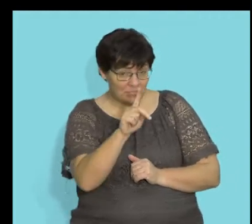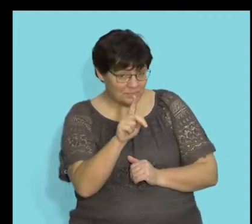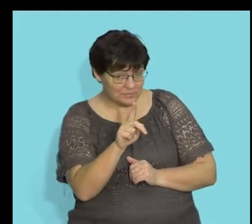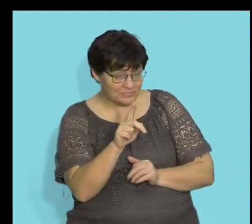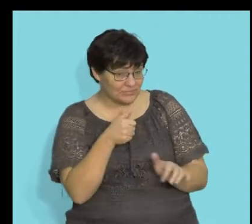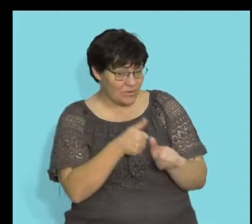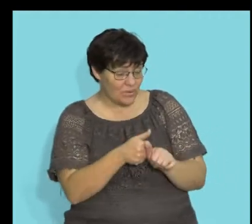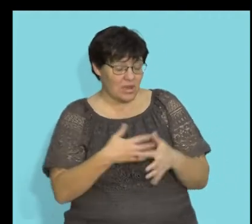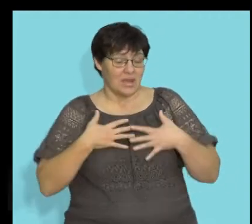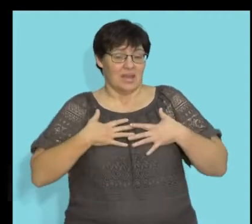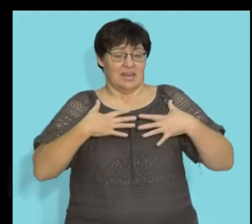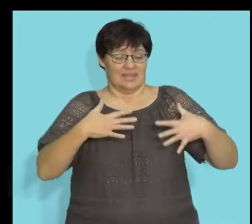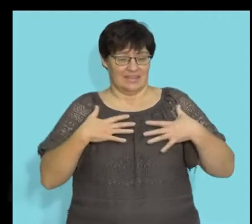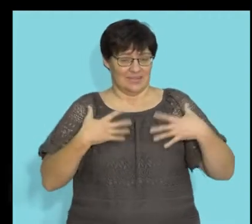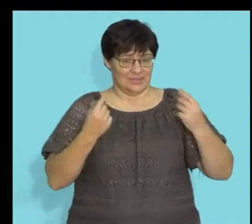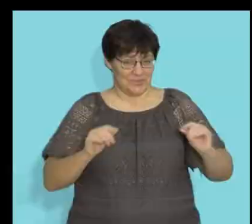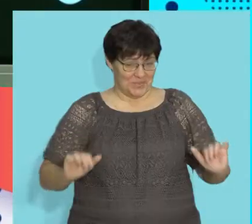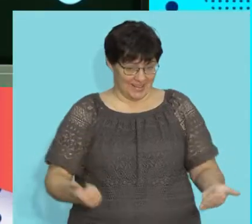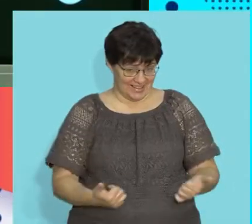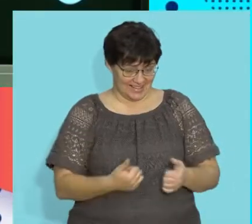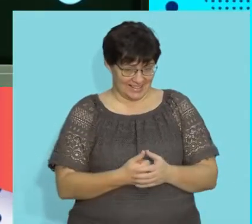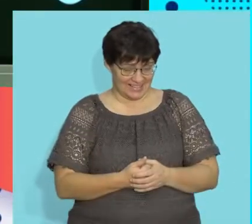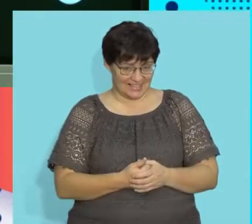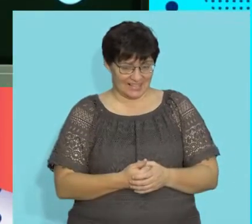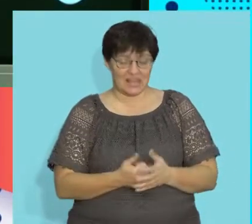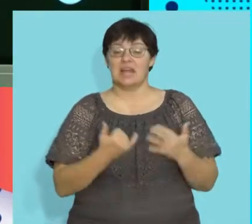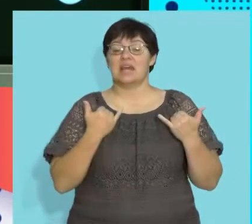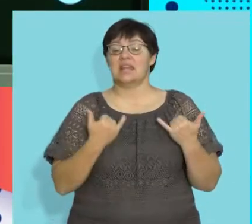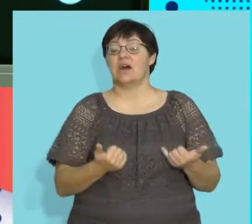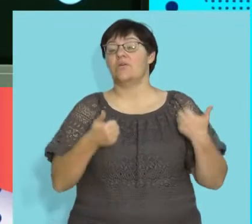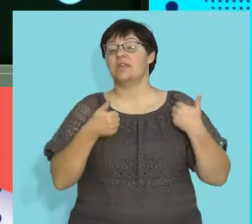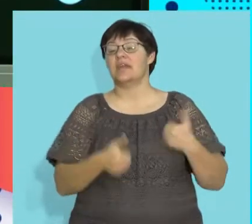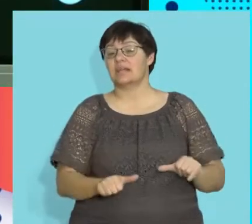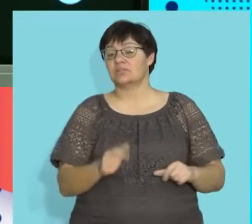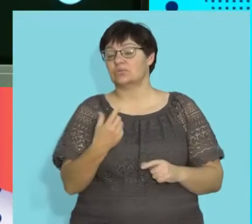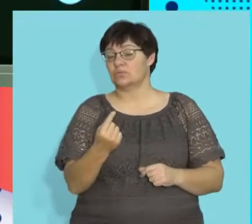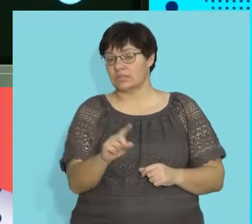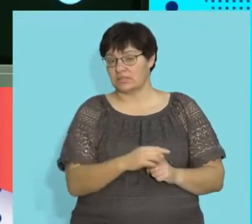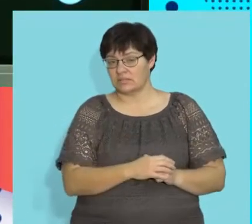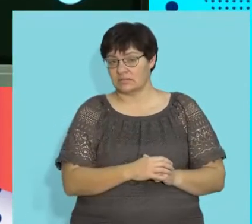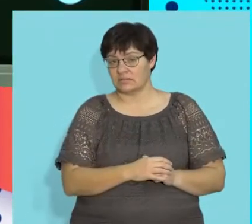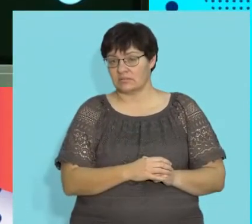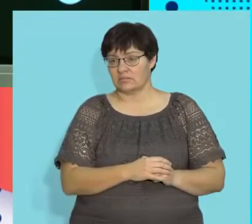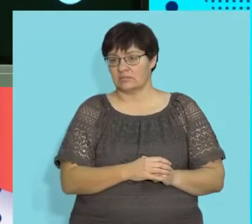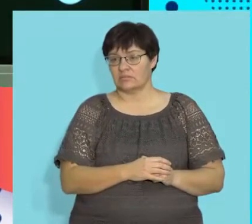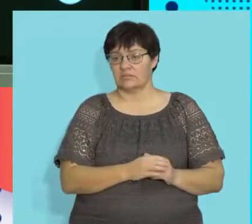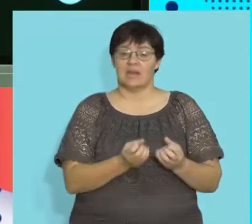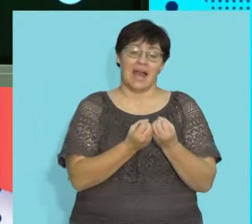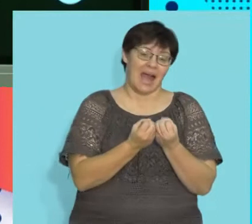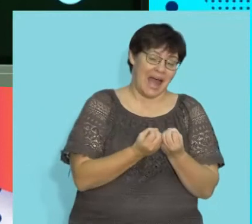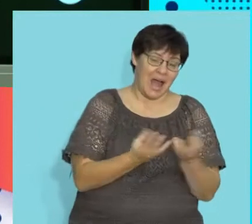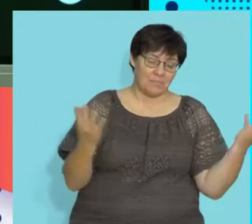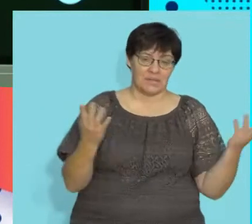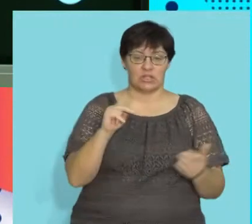with me. Take a deep breath. You guys are doing great. What we are going to do next is we need to determine how